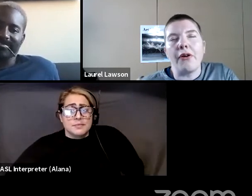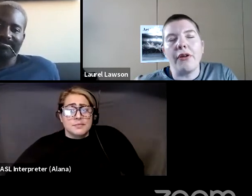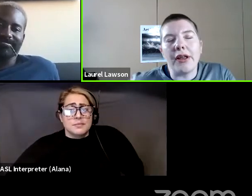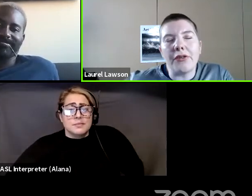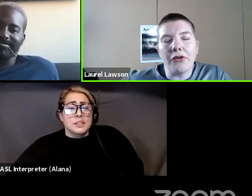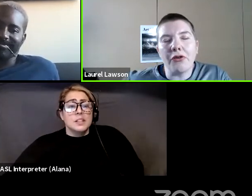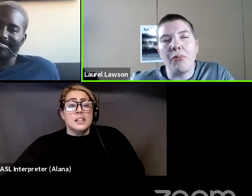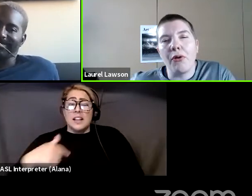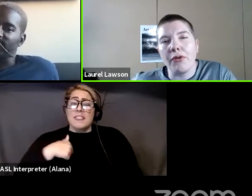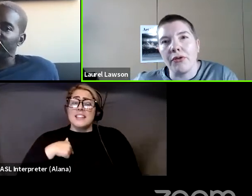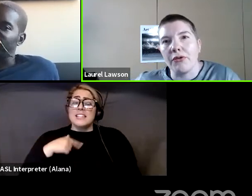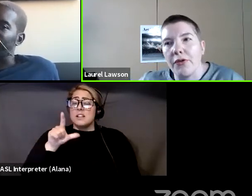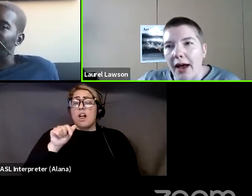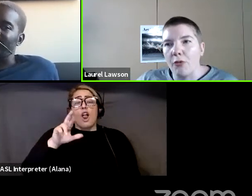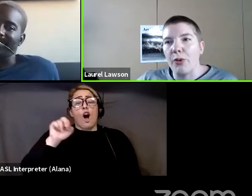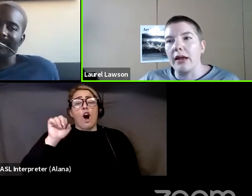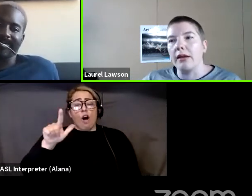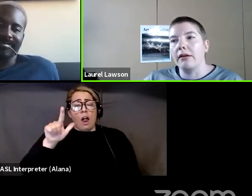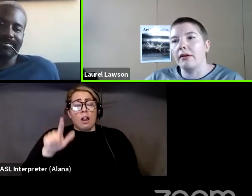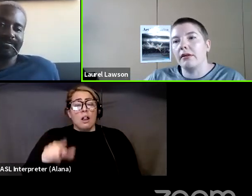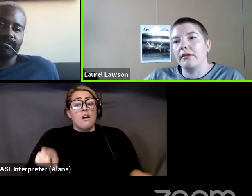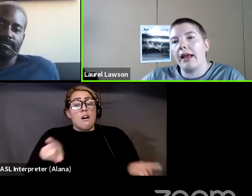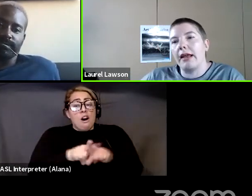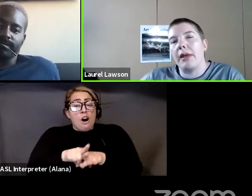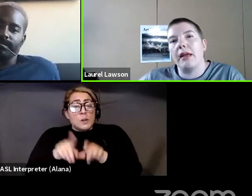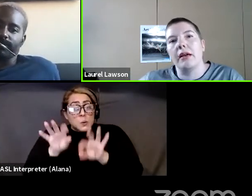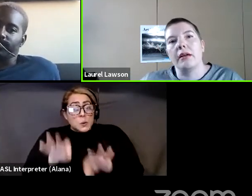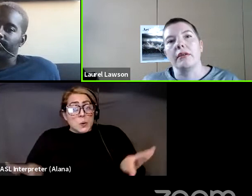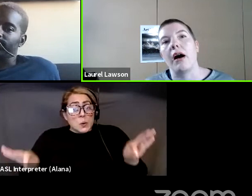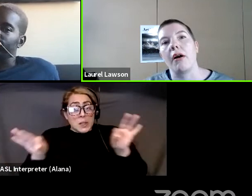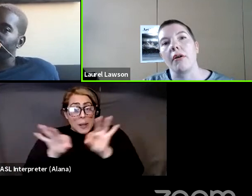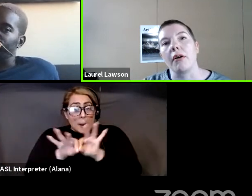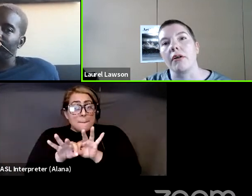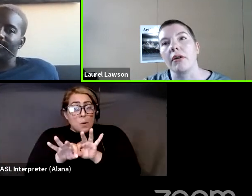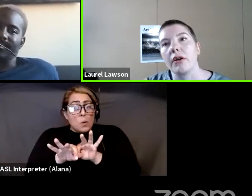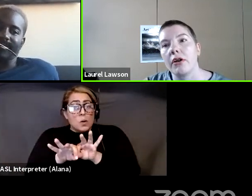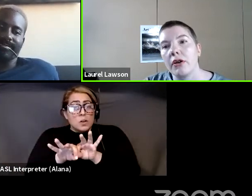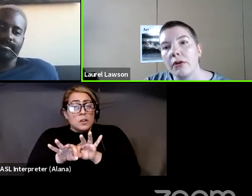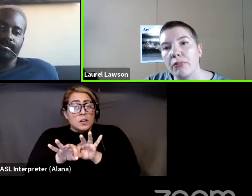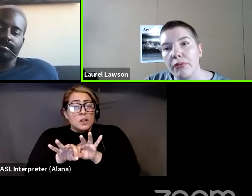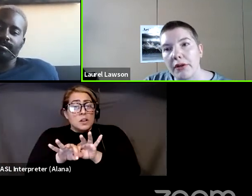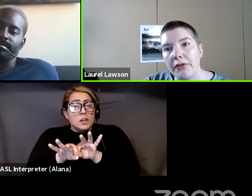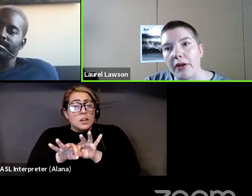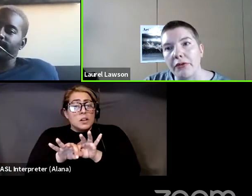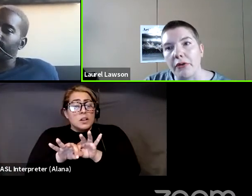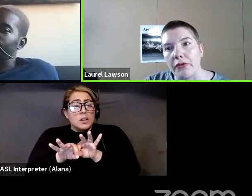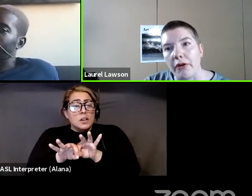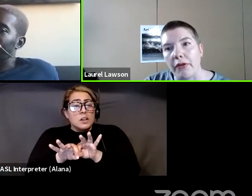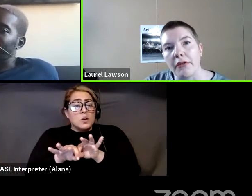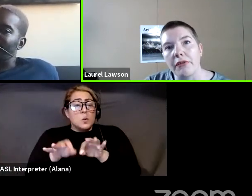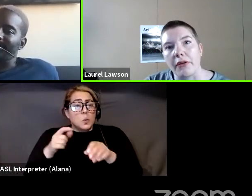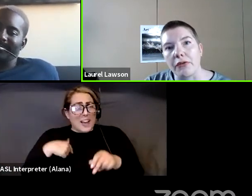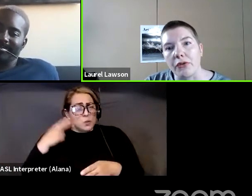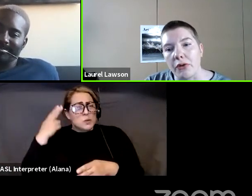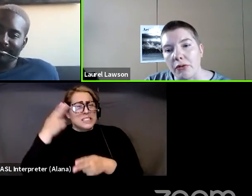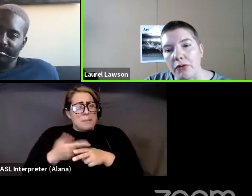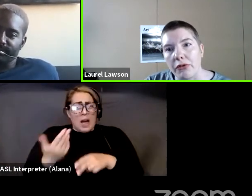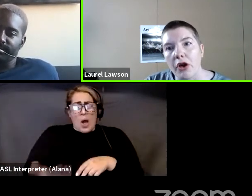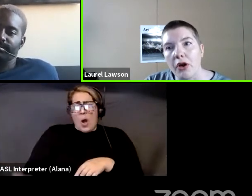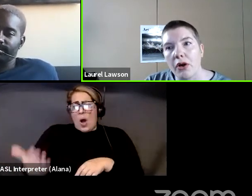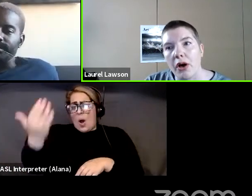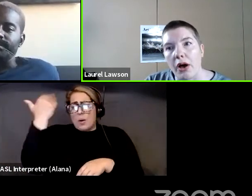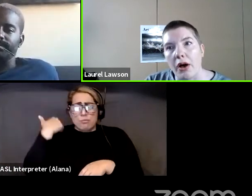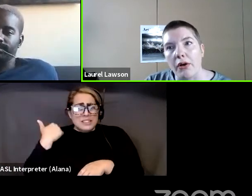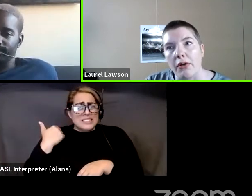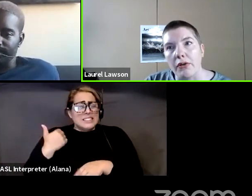This is Laurel. It's also important that we name in our predecessors, our